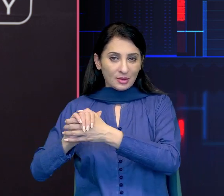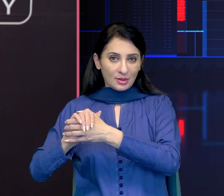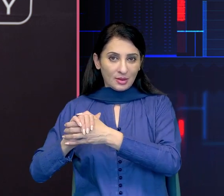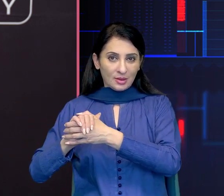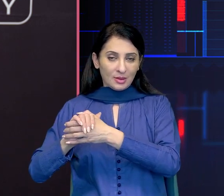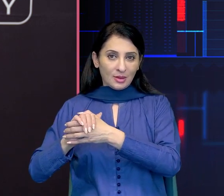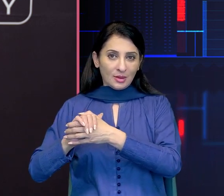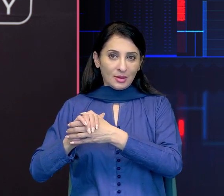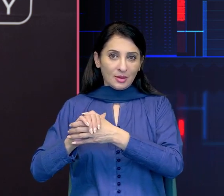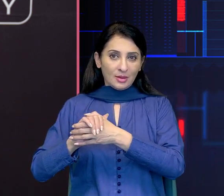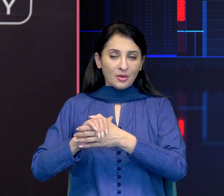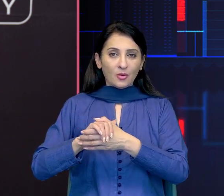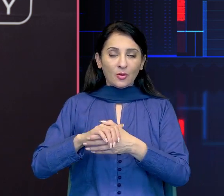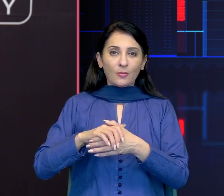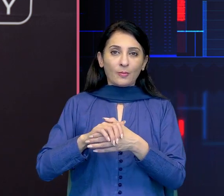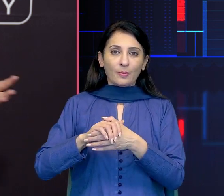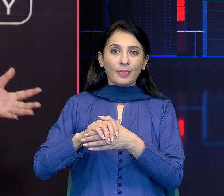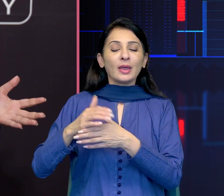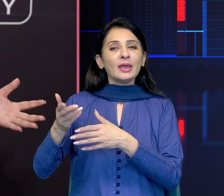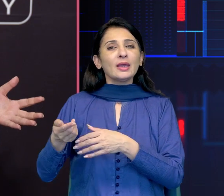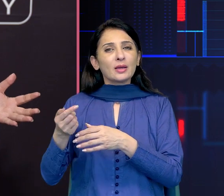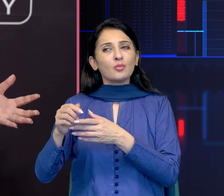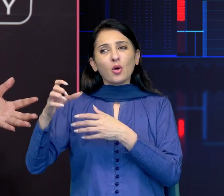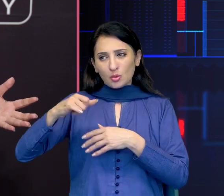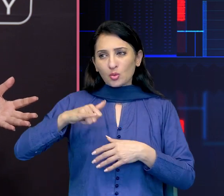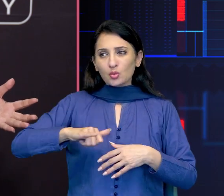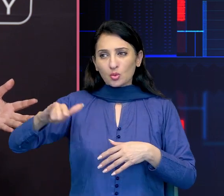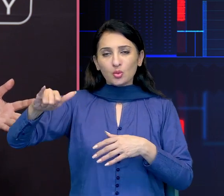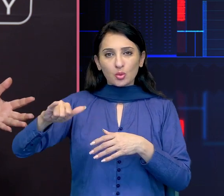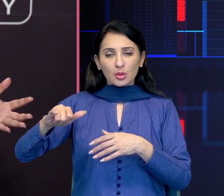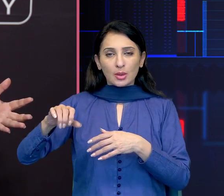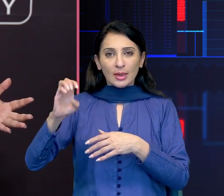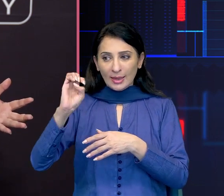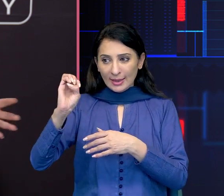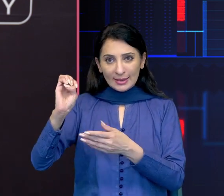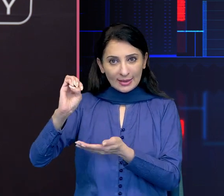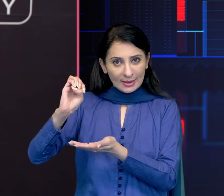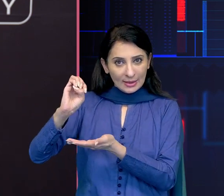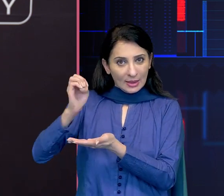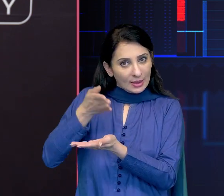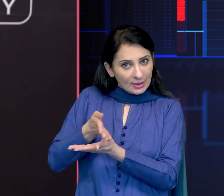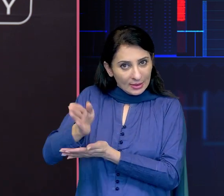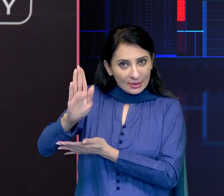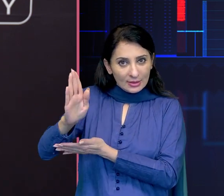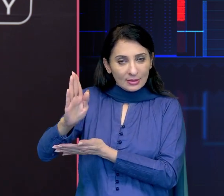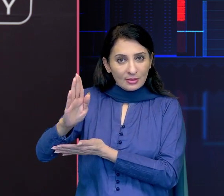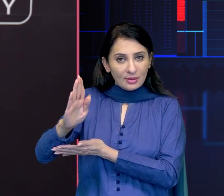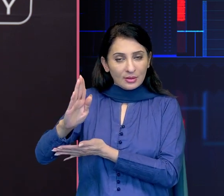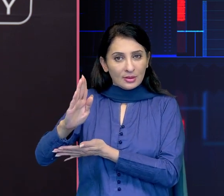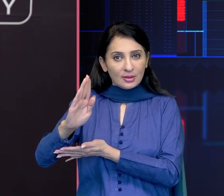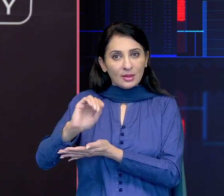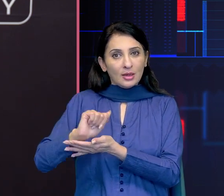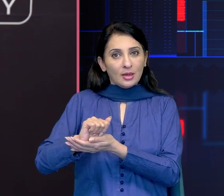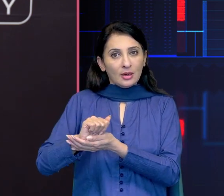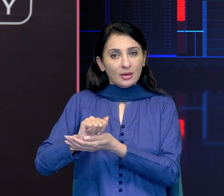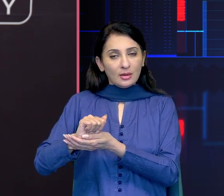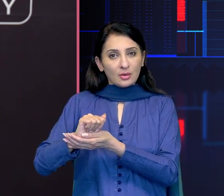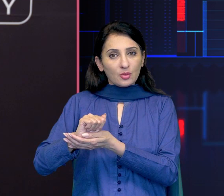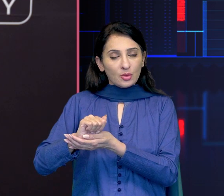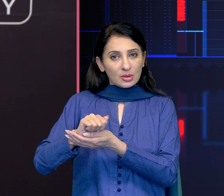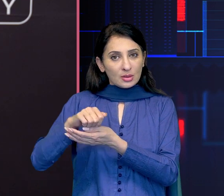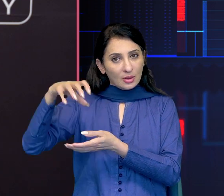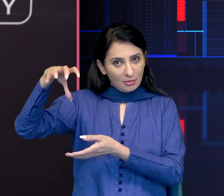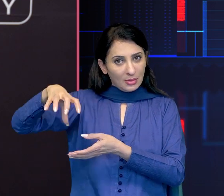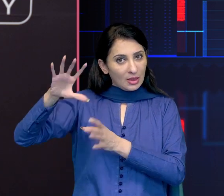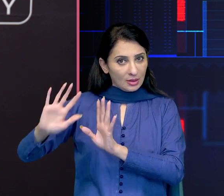particular part, not from the main city, Colombo, but also there's a place called Batticaloa, which is on the